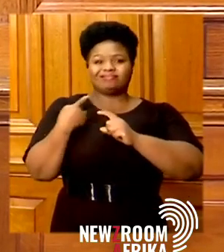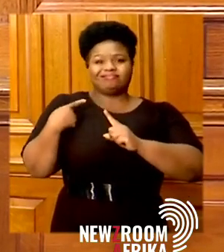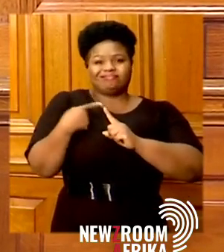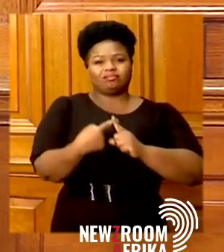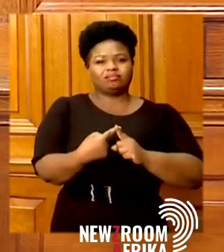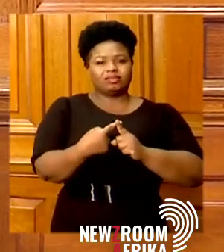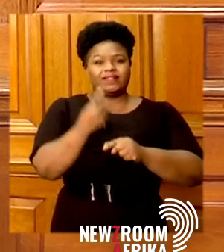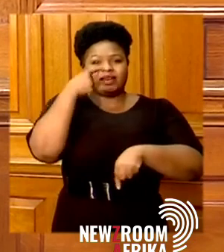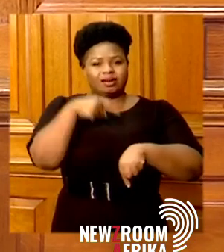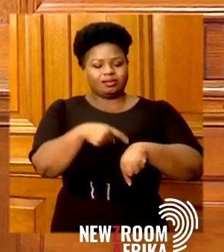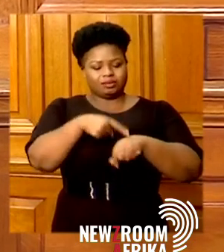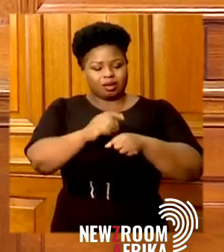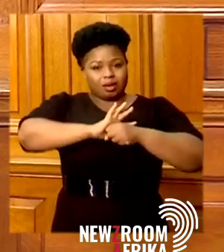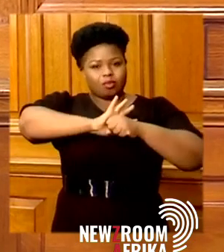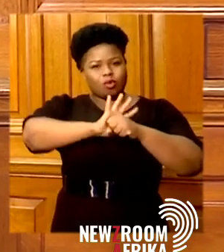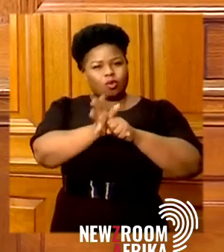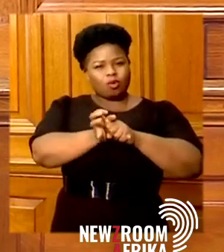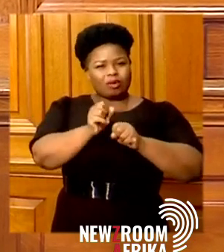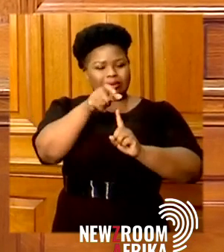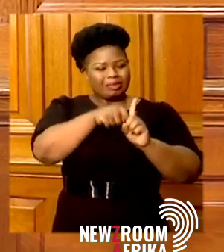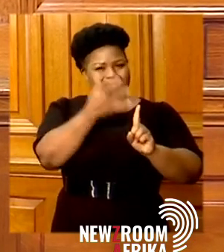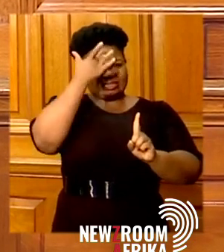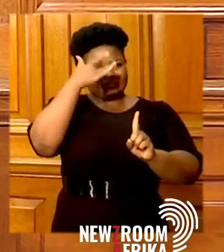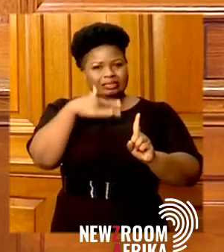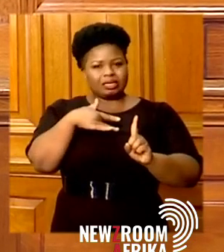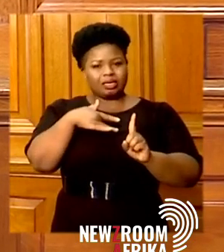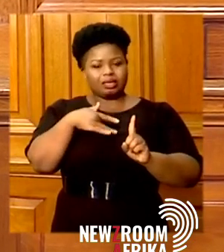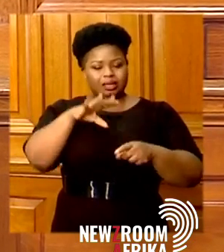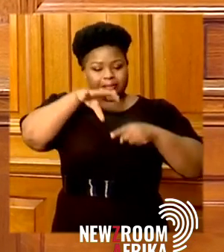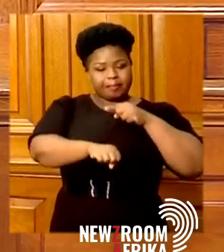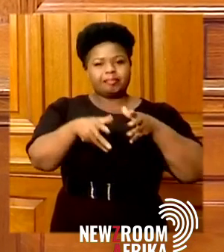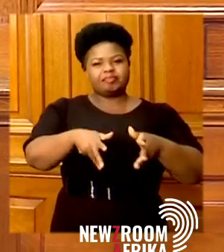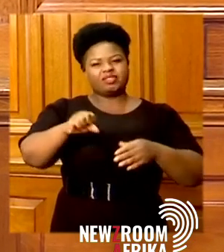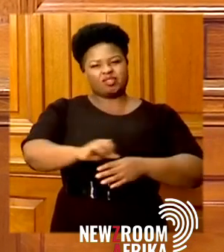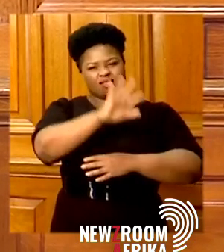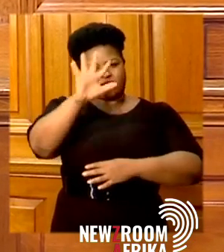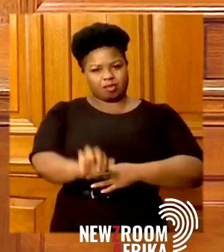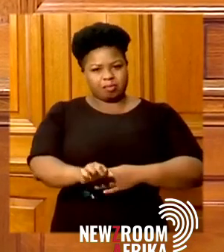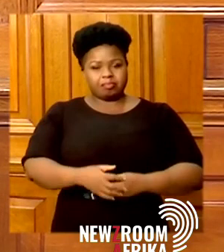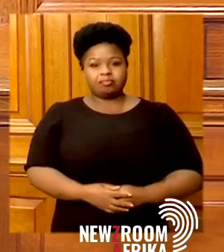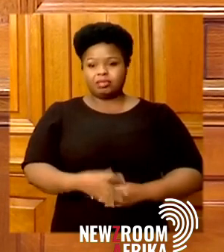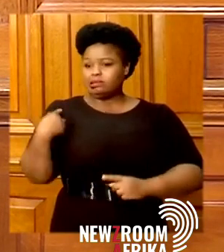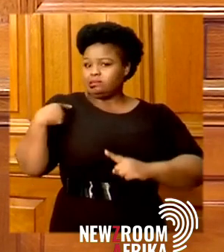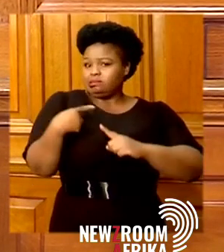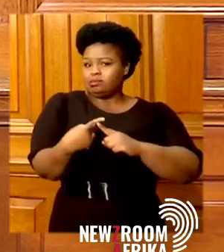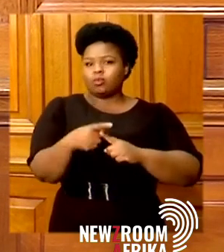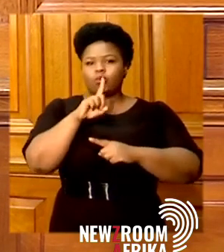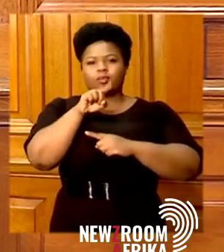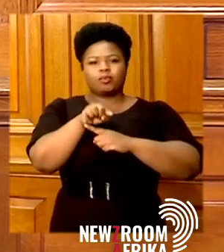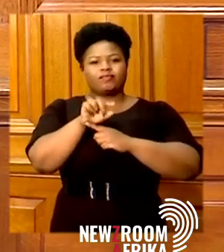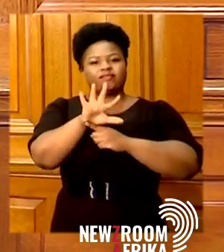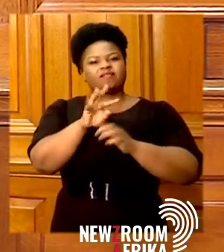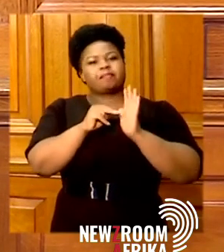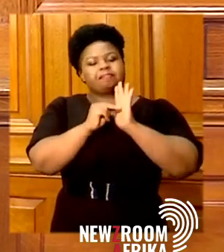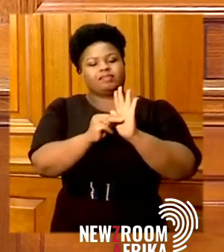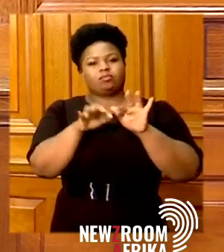our country. Since then, more than 1.5 million people in South Africa have